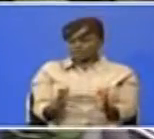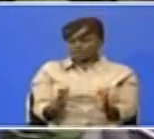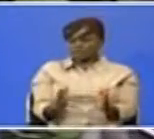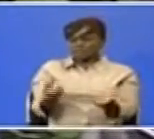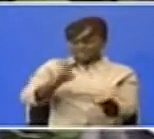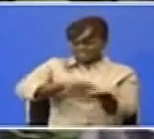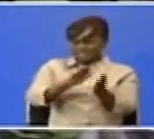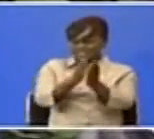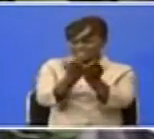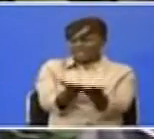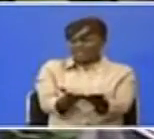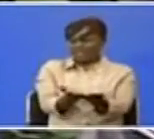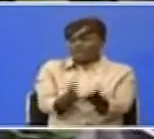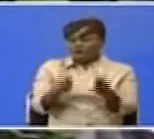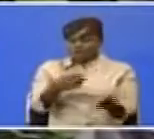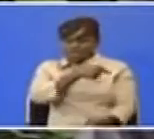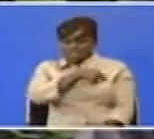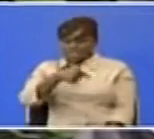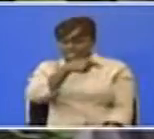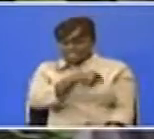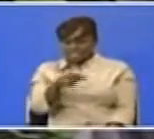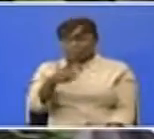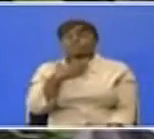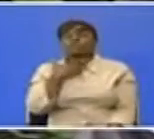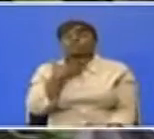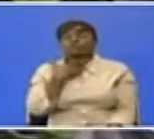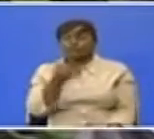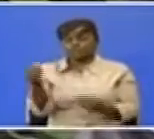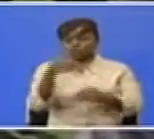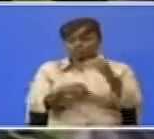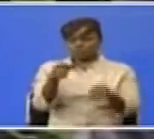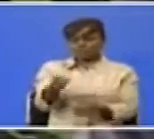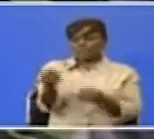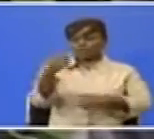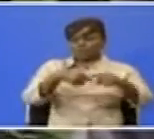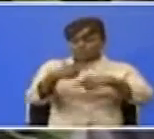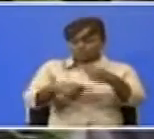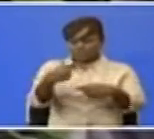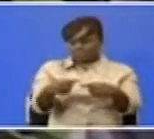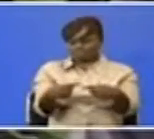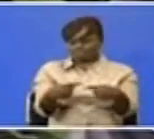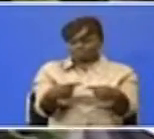the registrar for delegates who are seeking to vote in this process